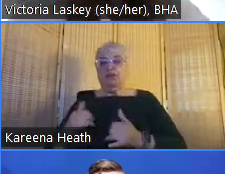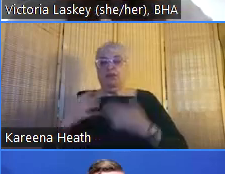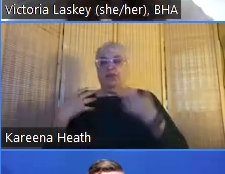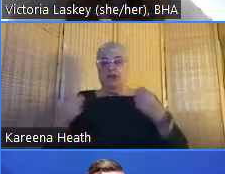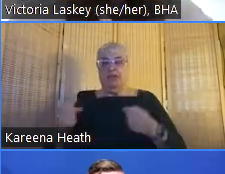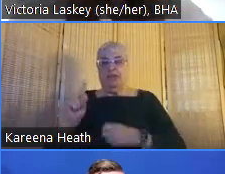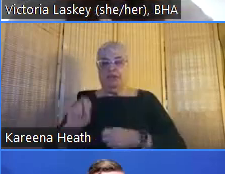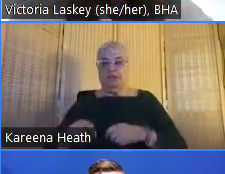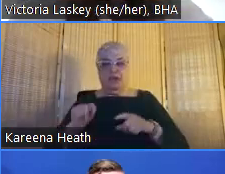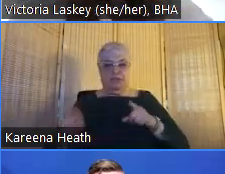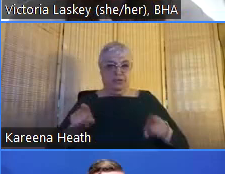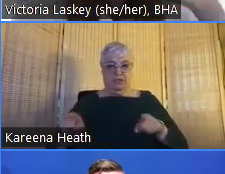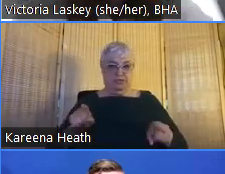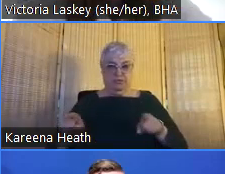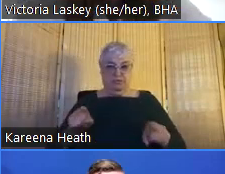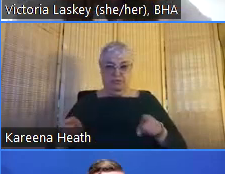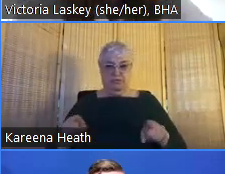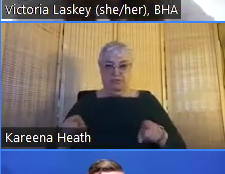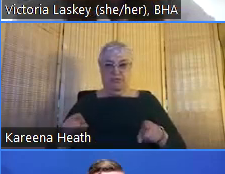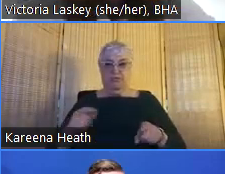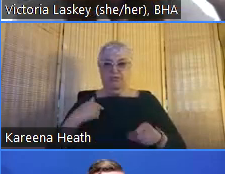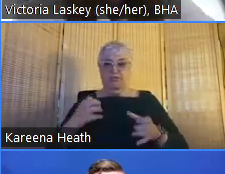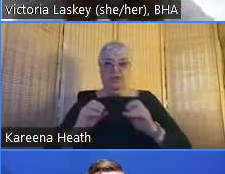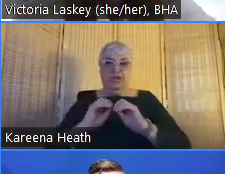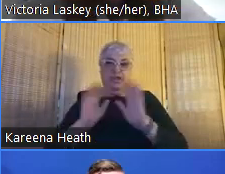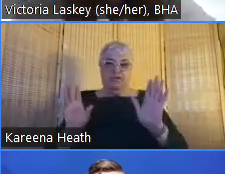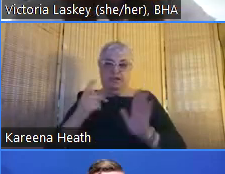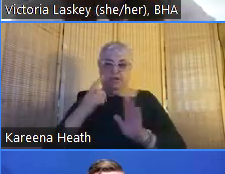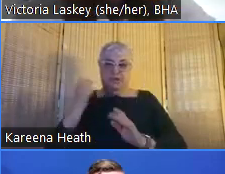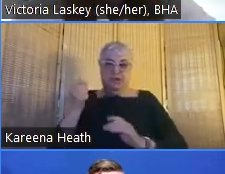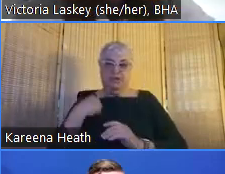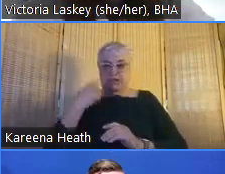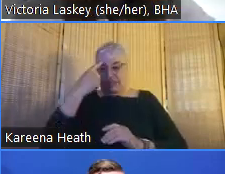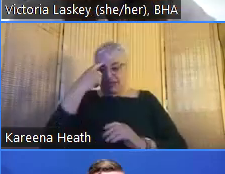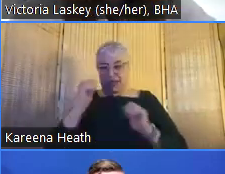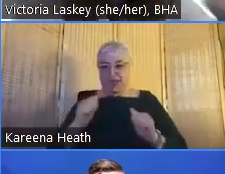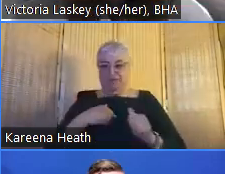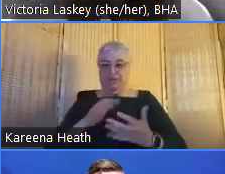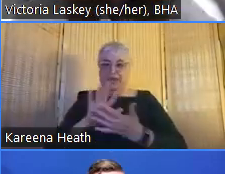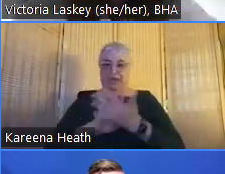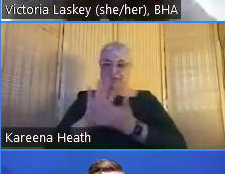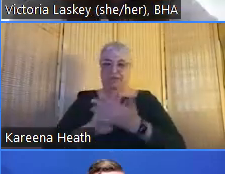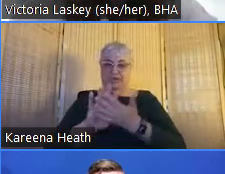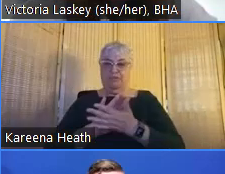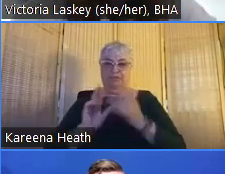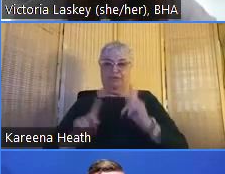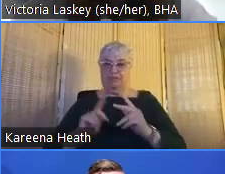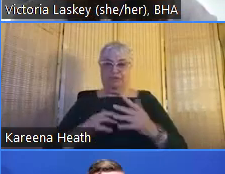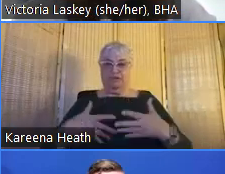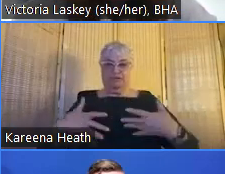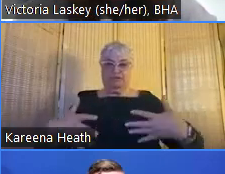department. One thing I'd just like to clarify, because I think this can be a little unclear and can cause a lot of